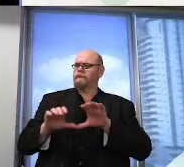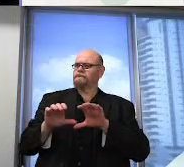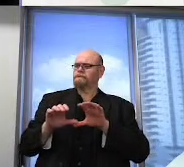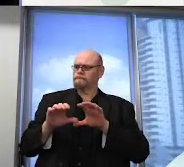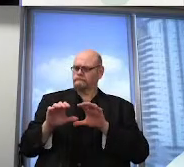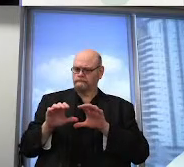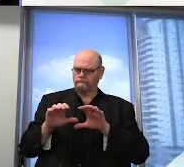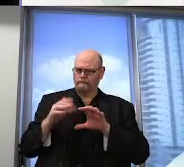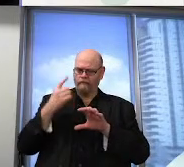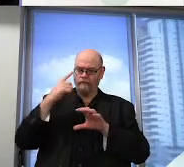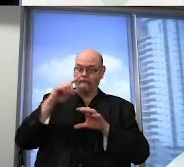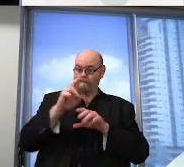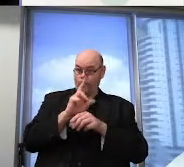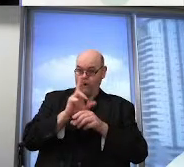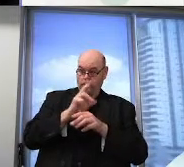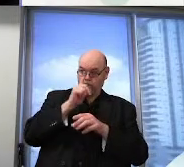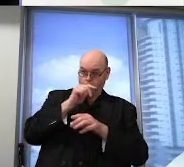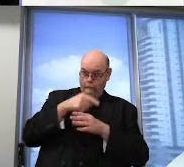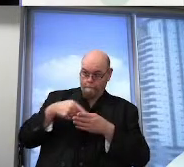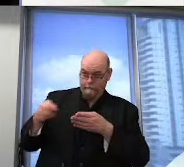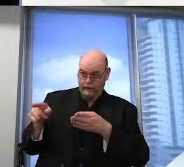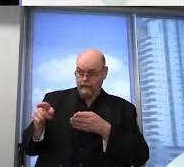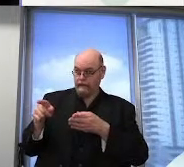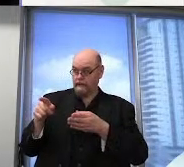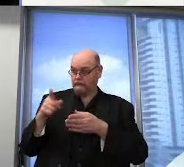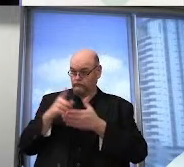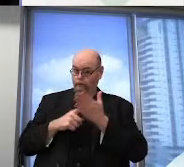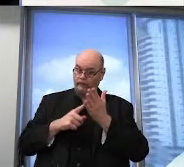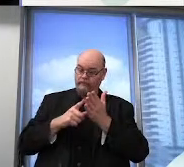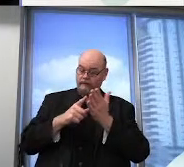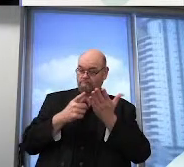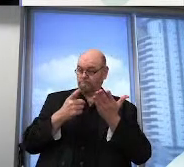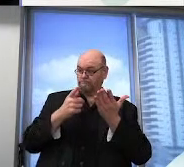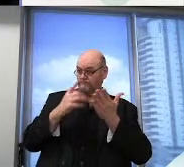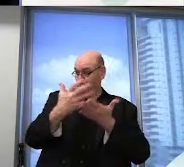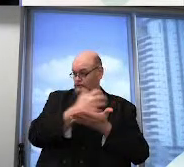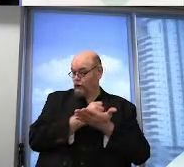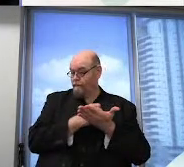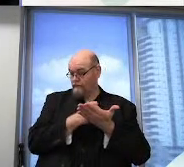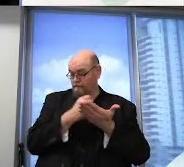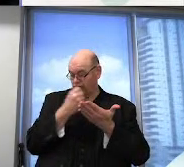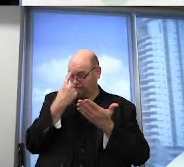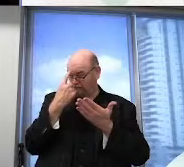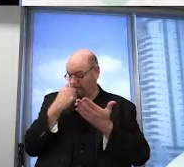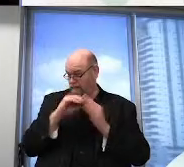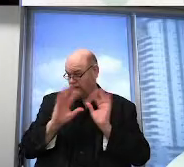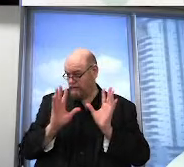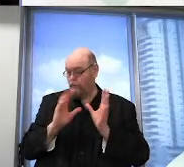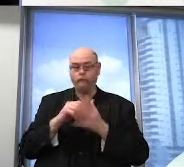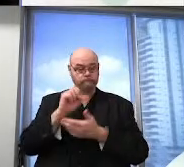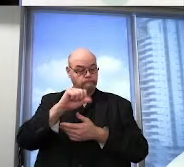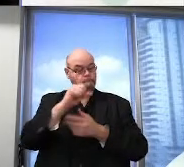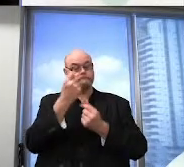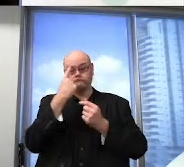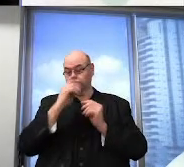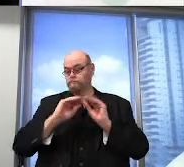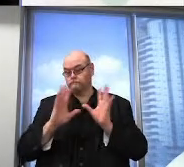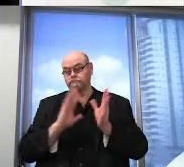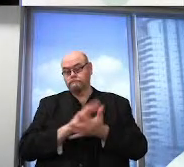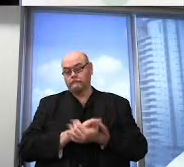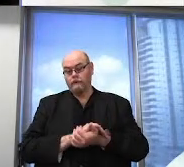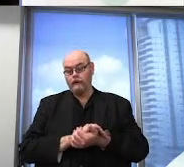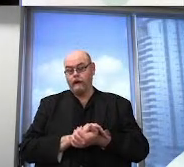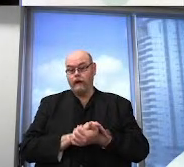assess whether what the customers are paying for is what they're entitled to. Because it's a little unclear to me. Do you understand? No, that is